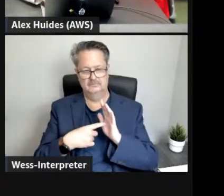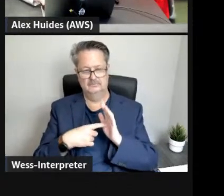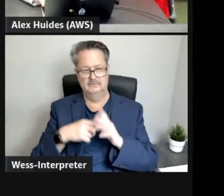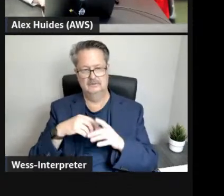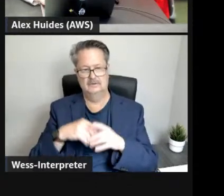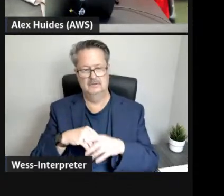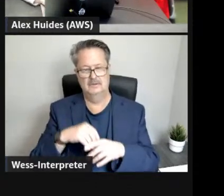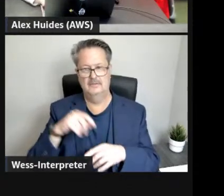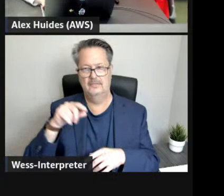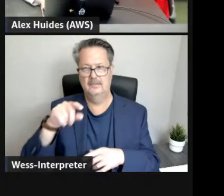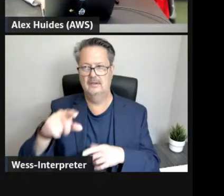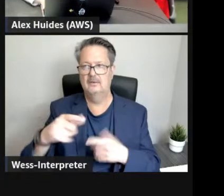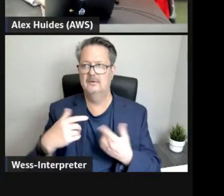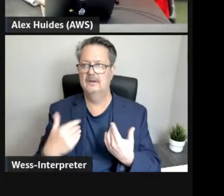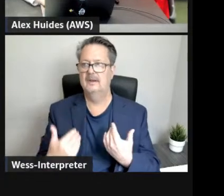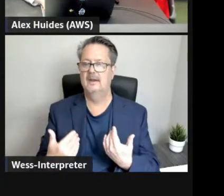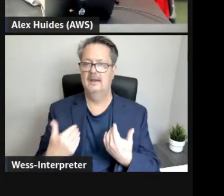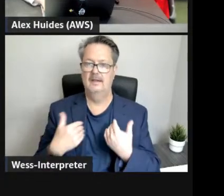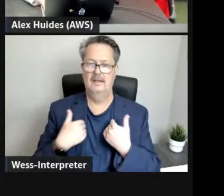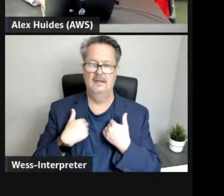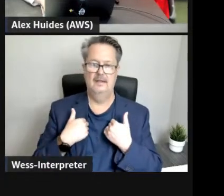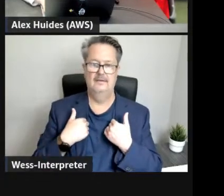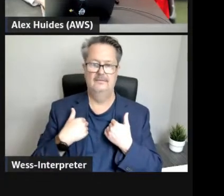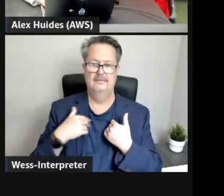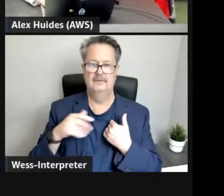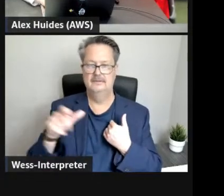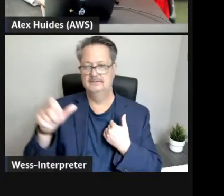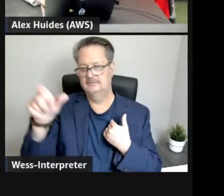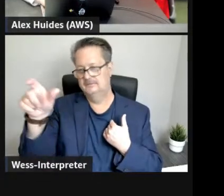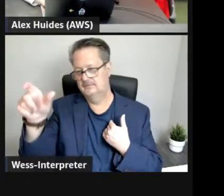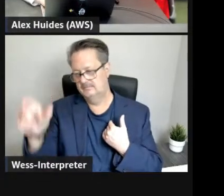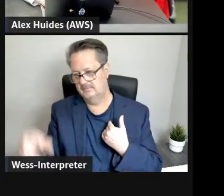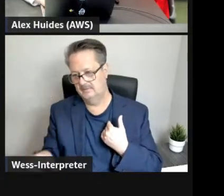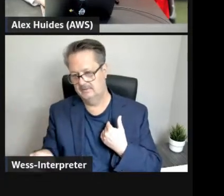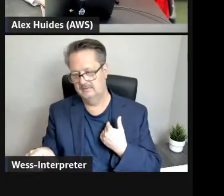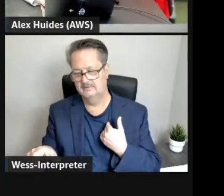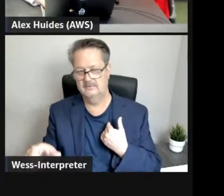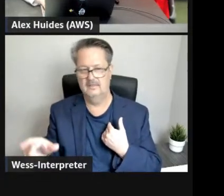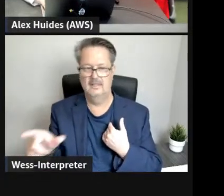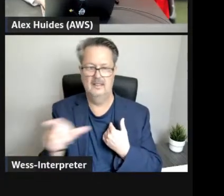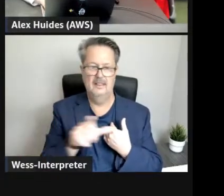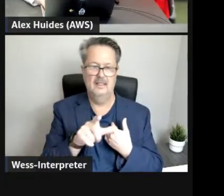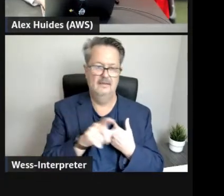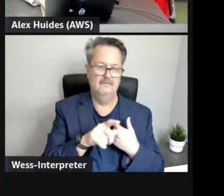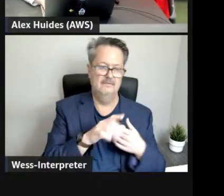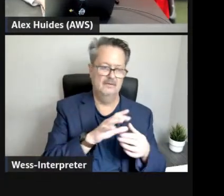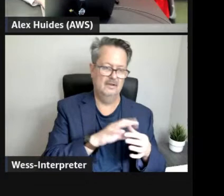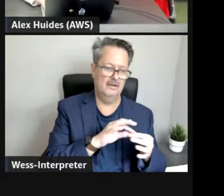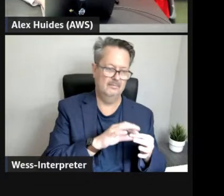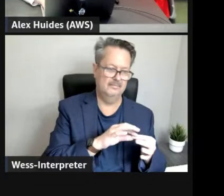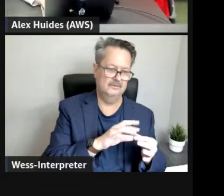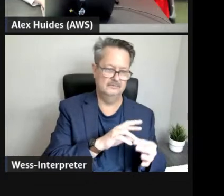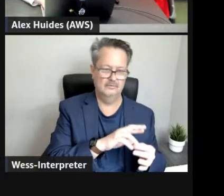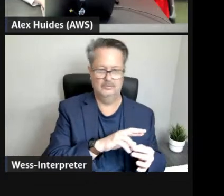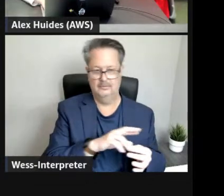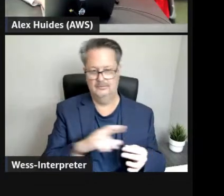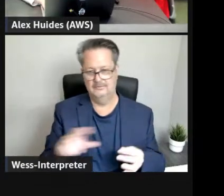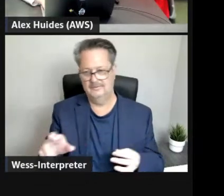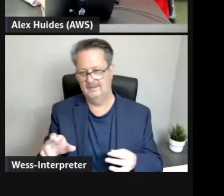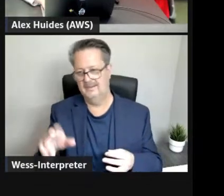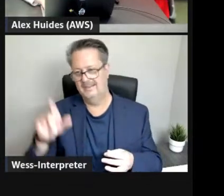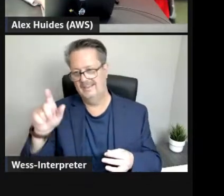here, we have the terminal split in two. On the left, I will be doing the commands. On the right, we have this famous